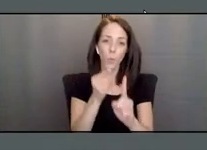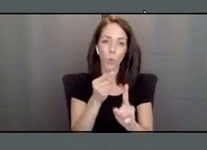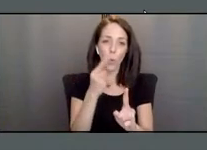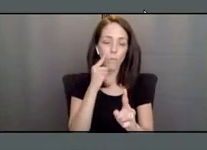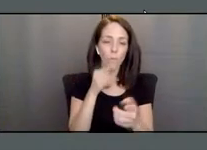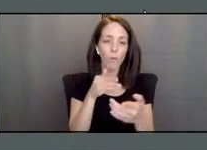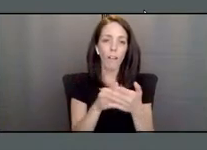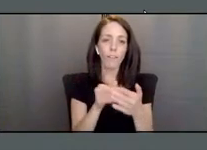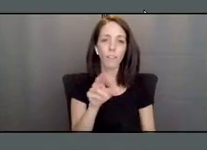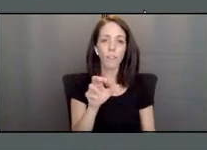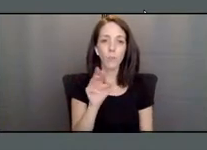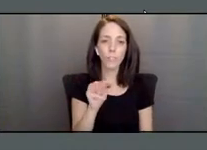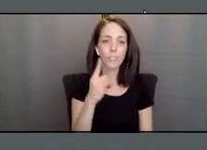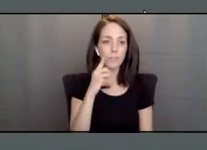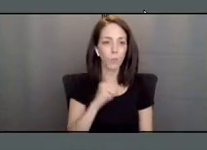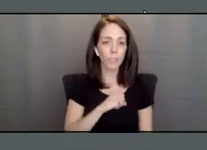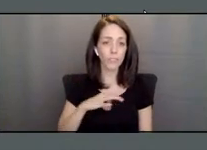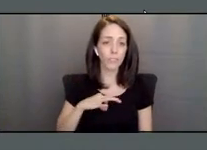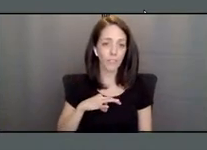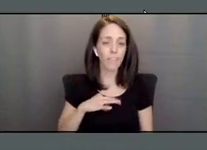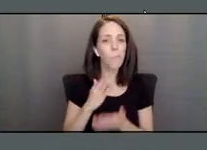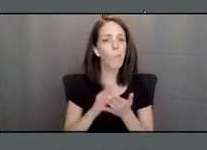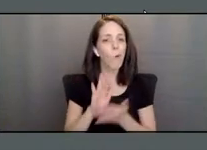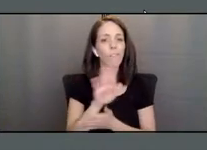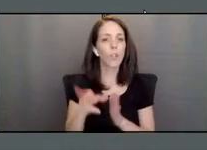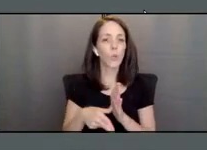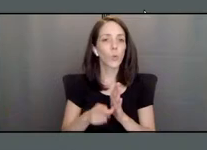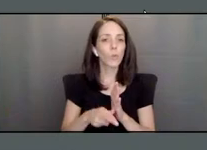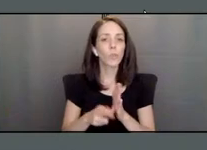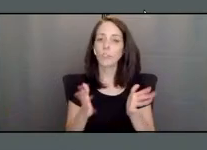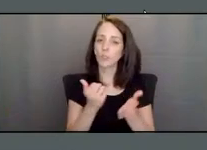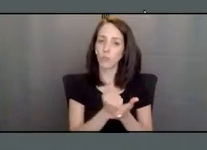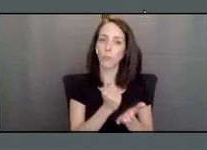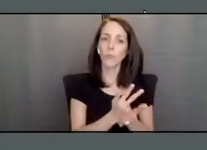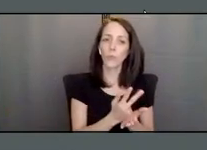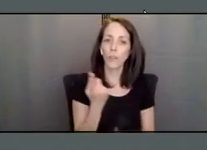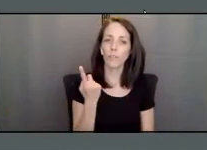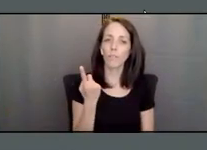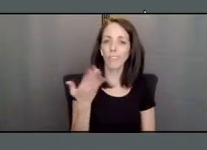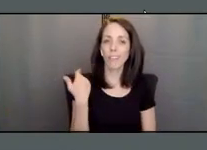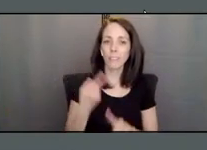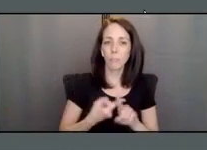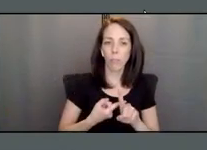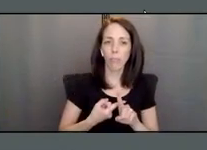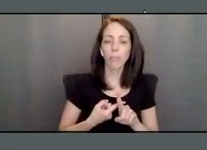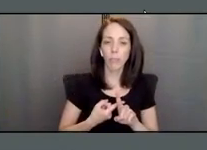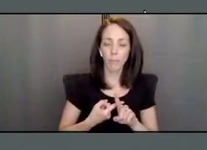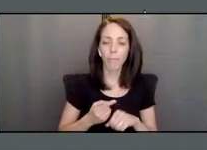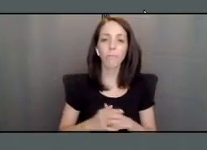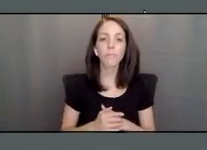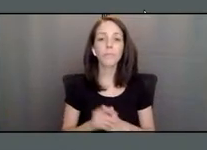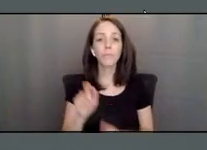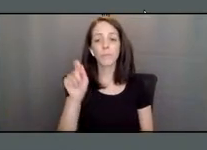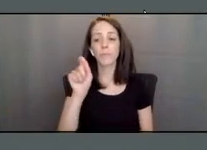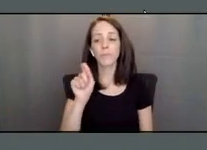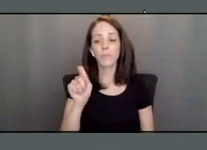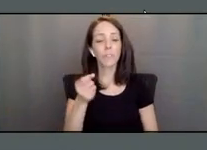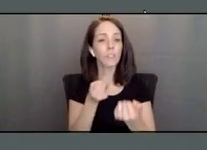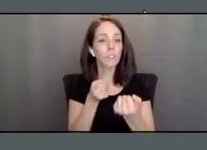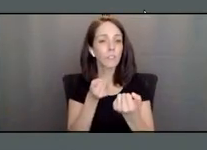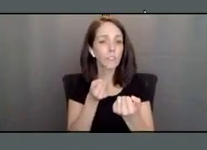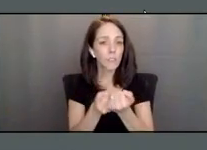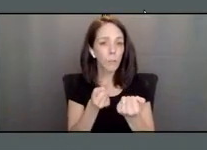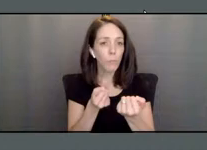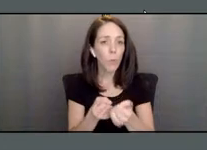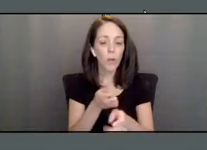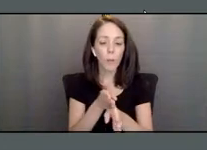faculty performance review, and this was approved by a faculty vote last month. Bullet point 2, support and interprofessional education